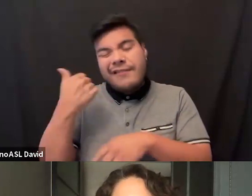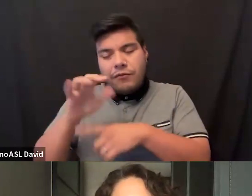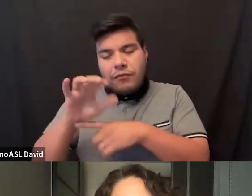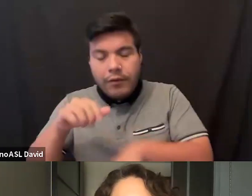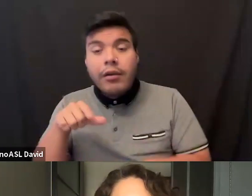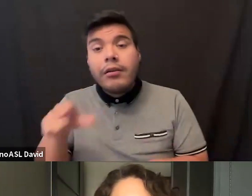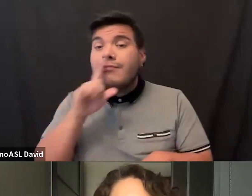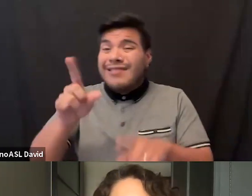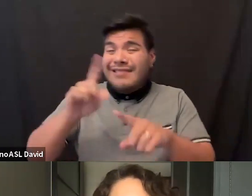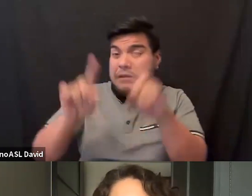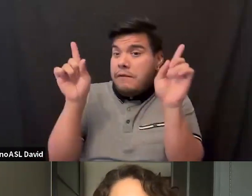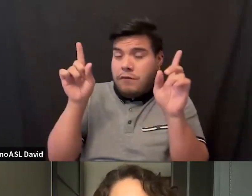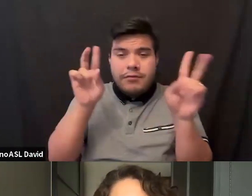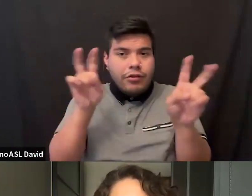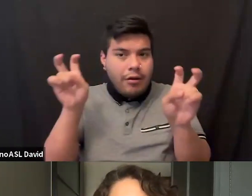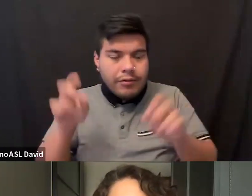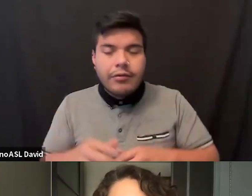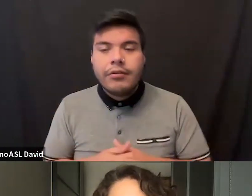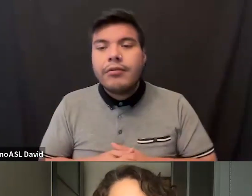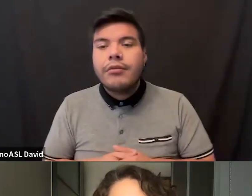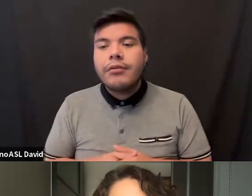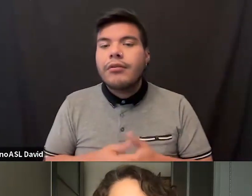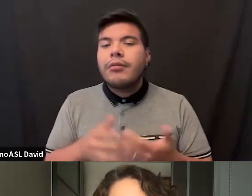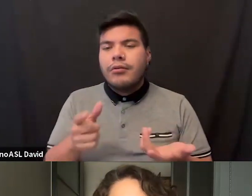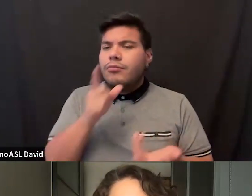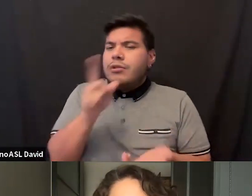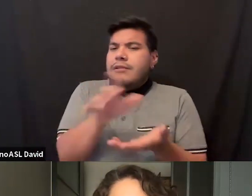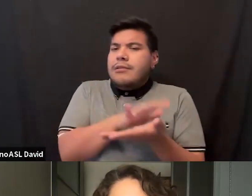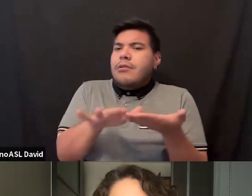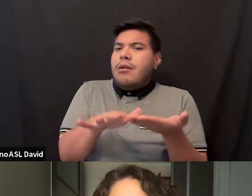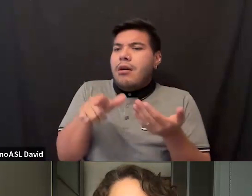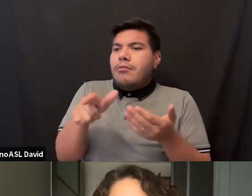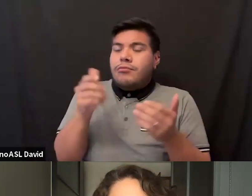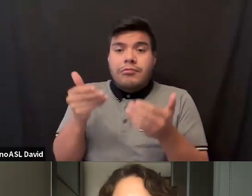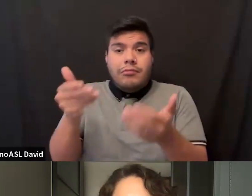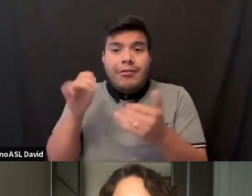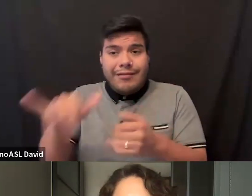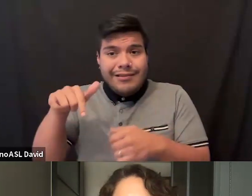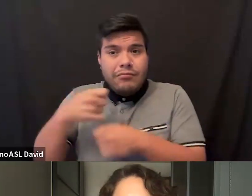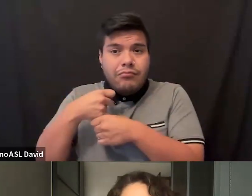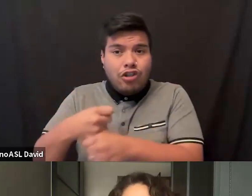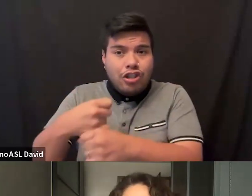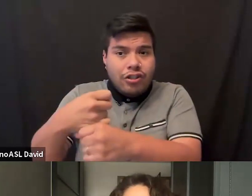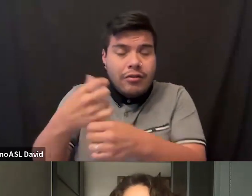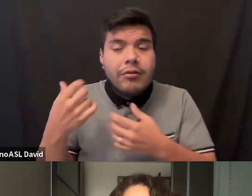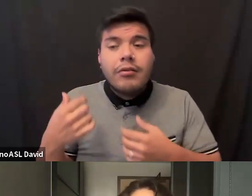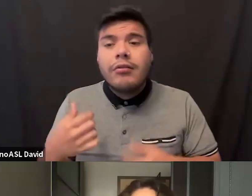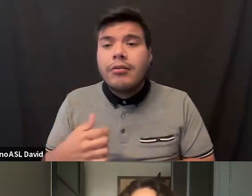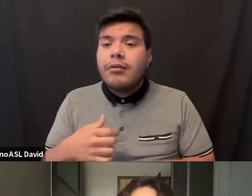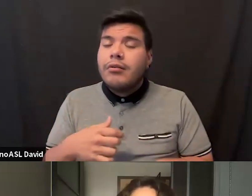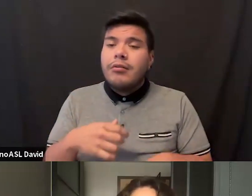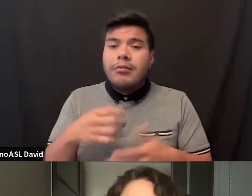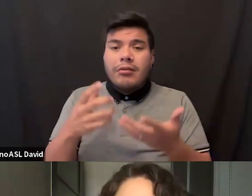completely different subject, and was very nice to make this production. We premiered this film in Berlinale